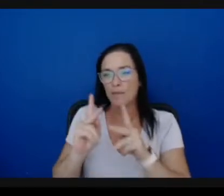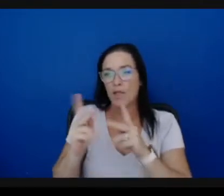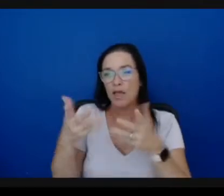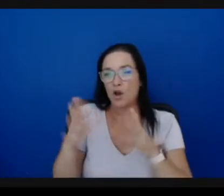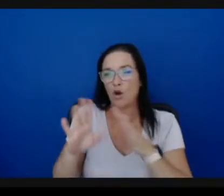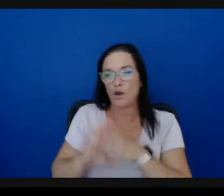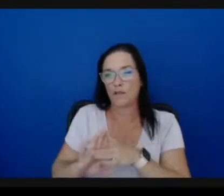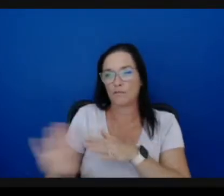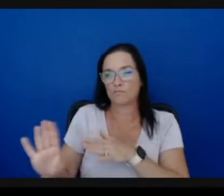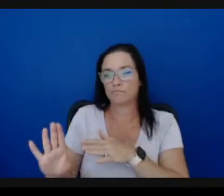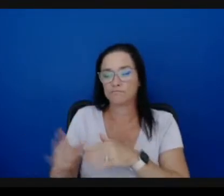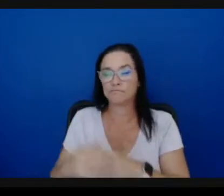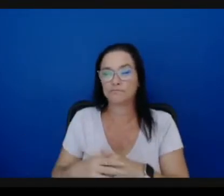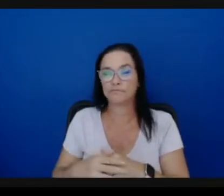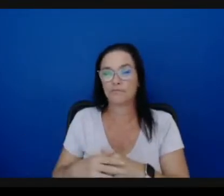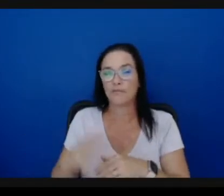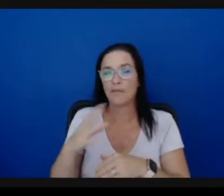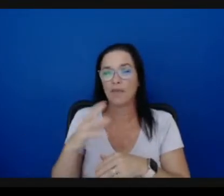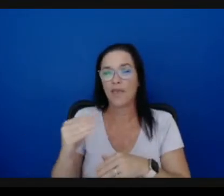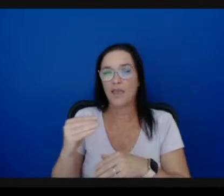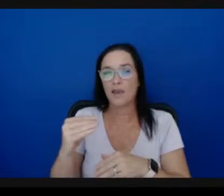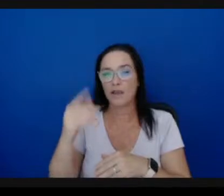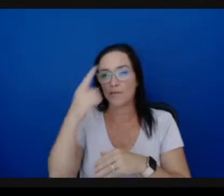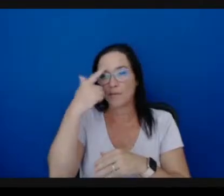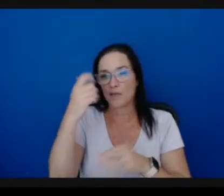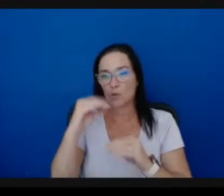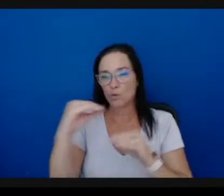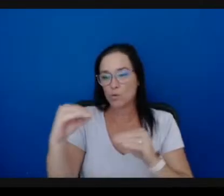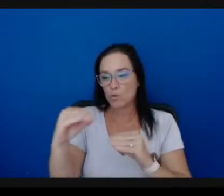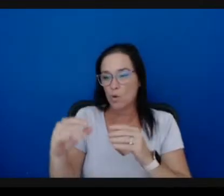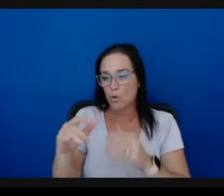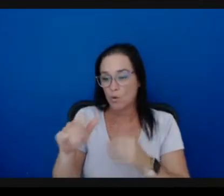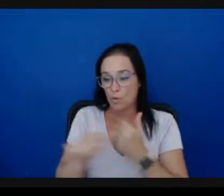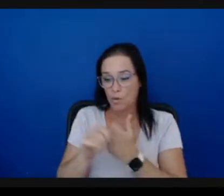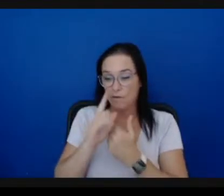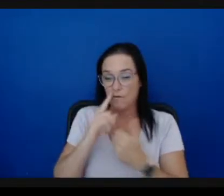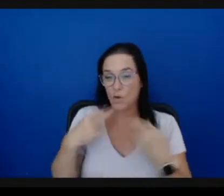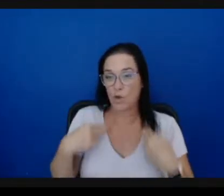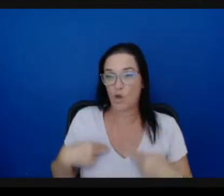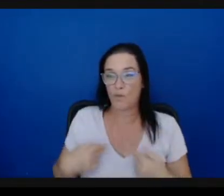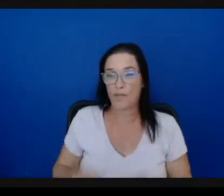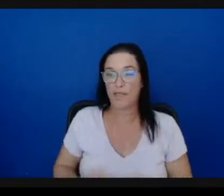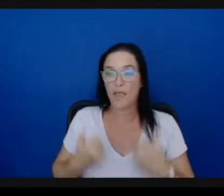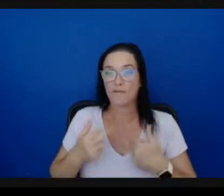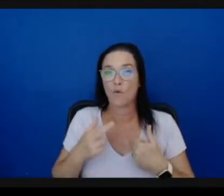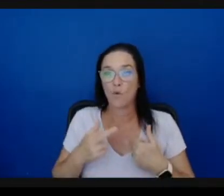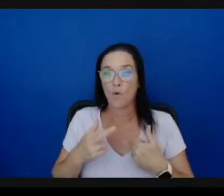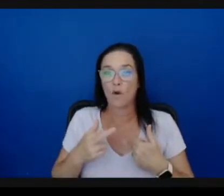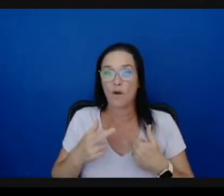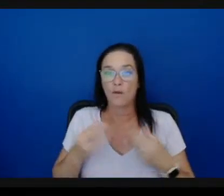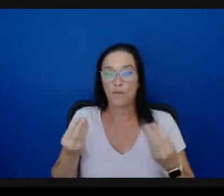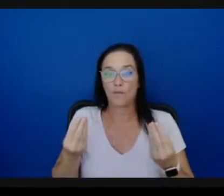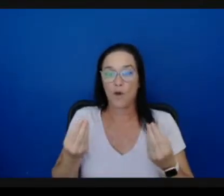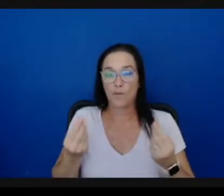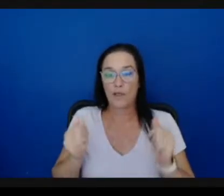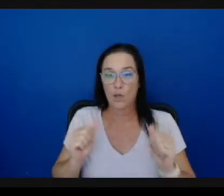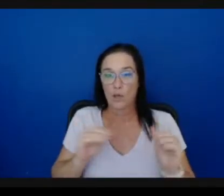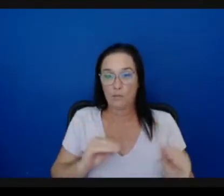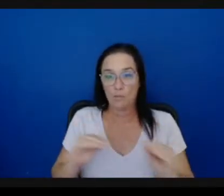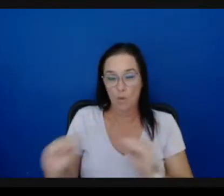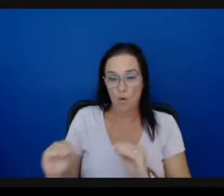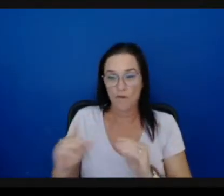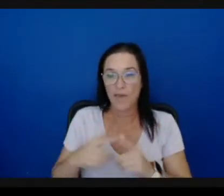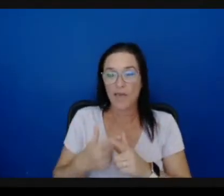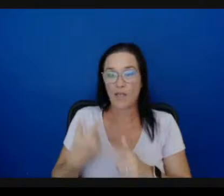away, and the absence of any immediate threat to human life or movable property allowed us to spend a fascinating